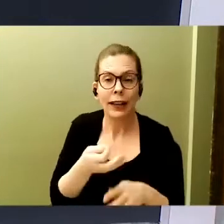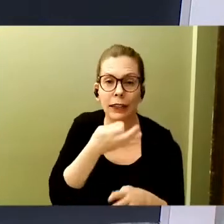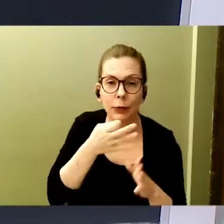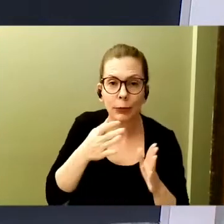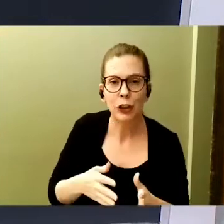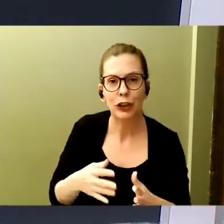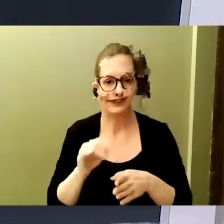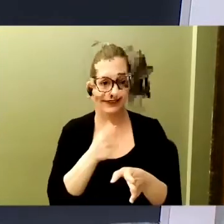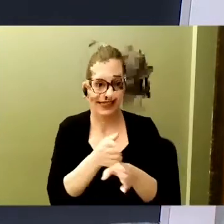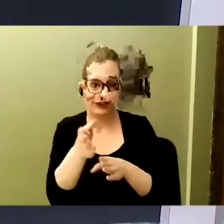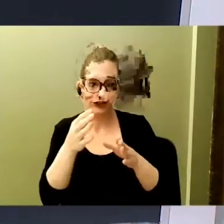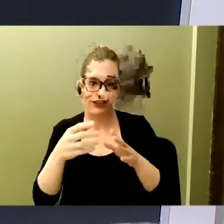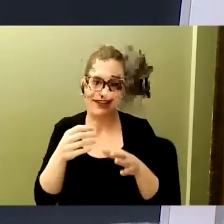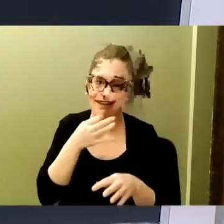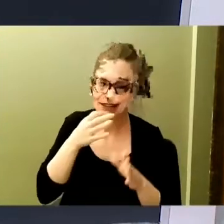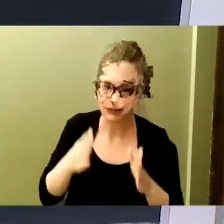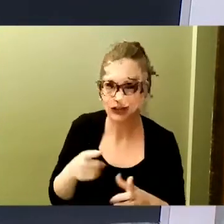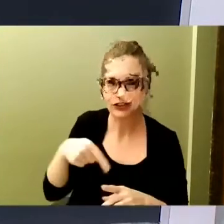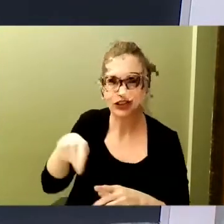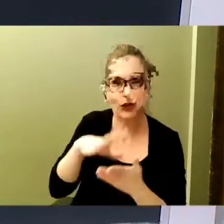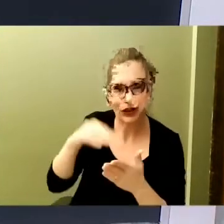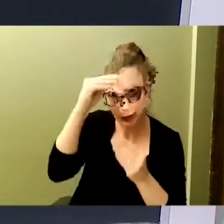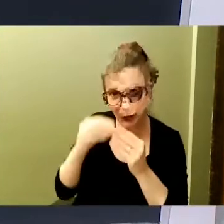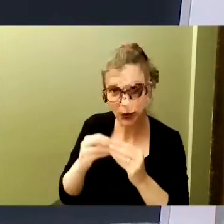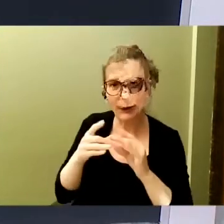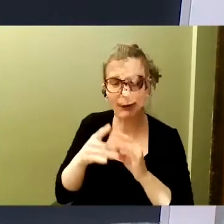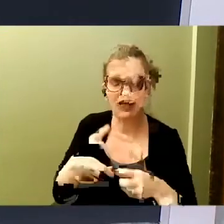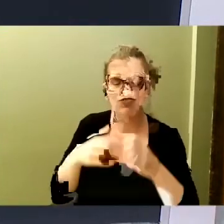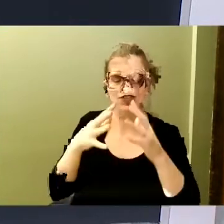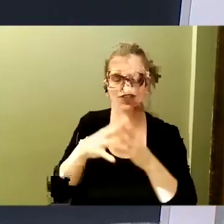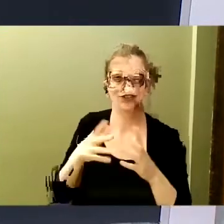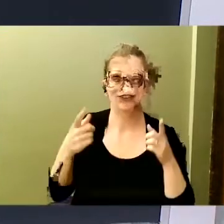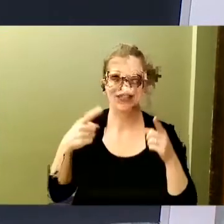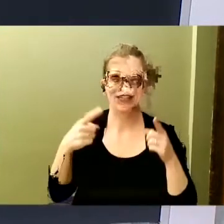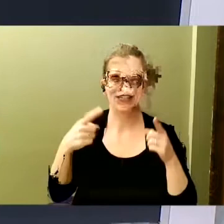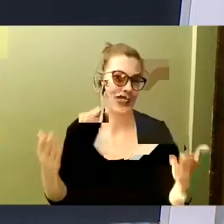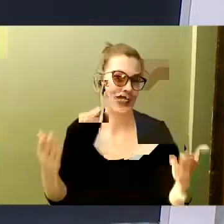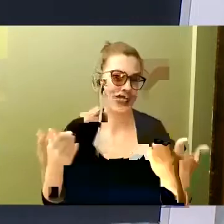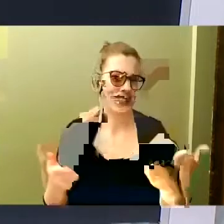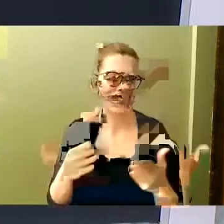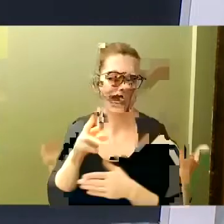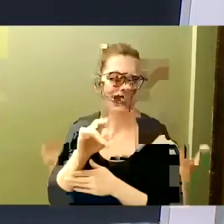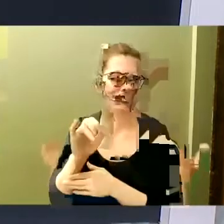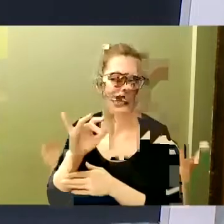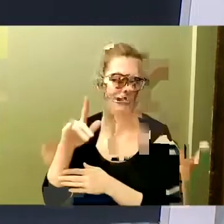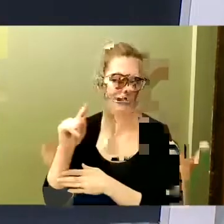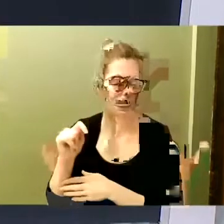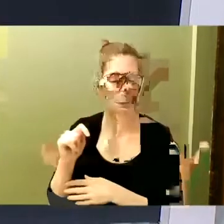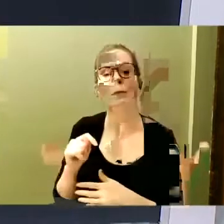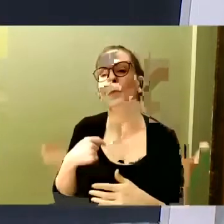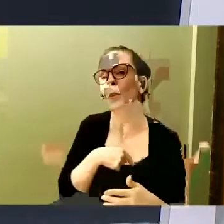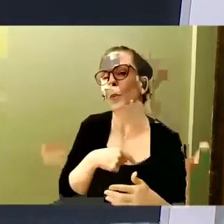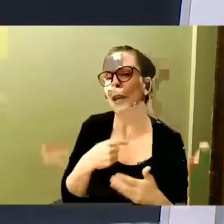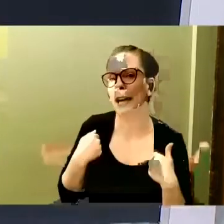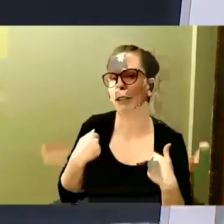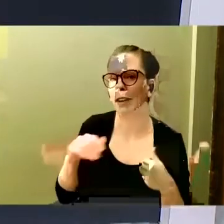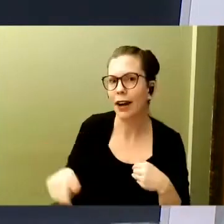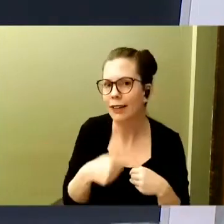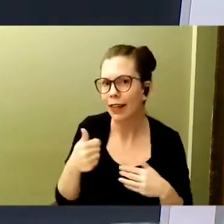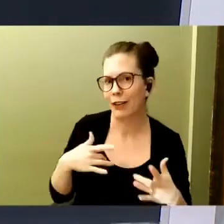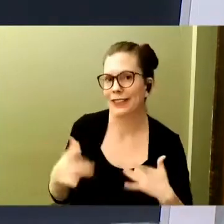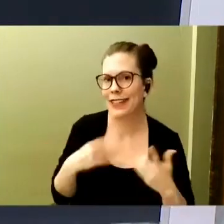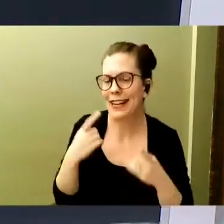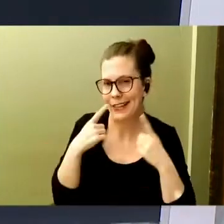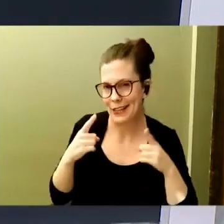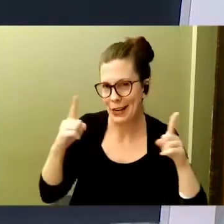you get to learn more about the launches that are happening here at reInvent. And we have yet another exciting announcement, and I